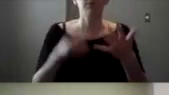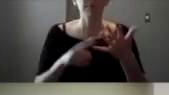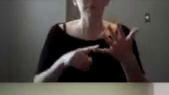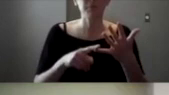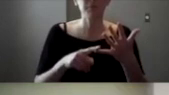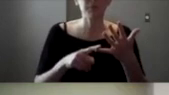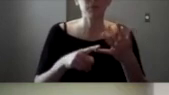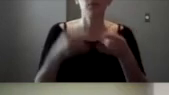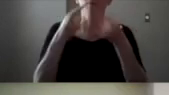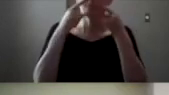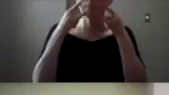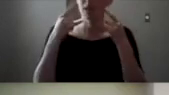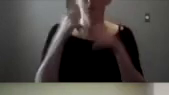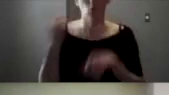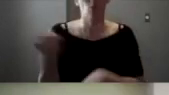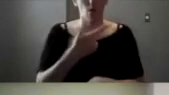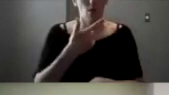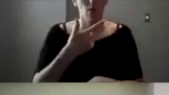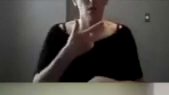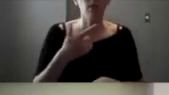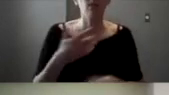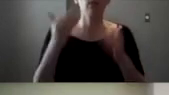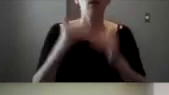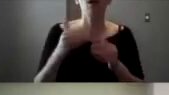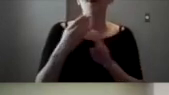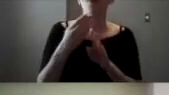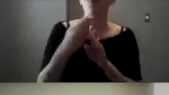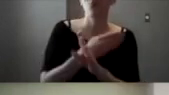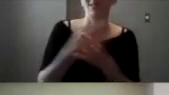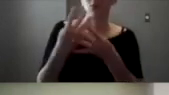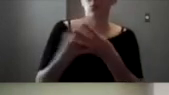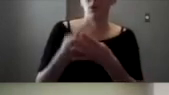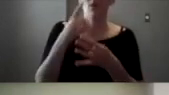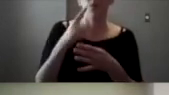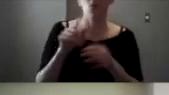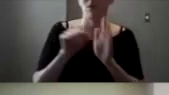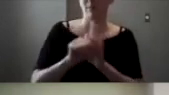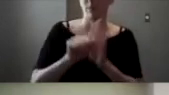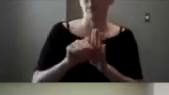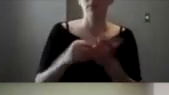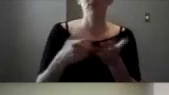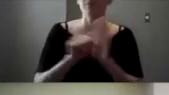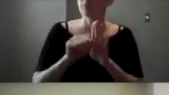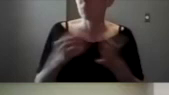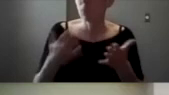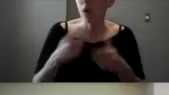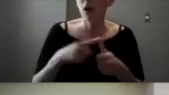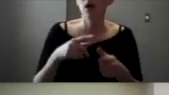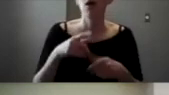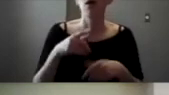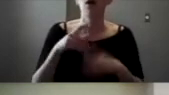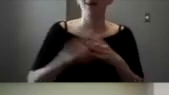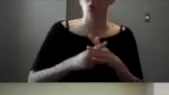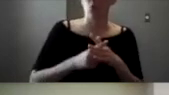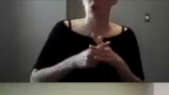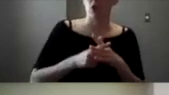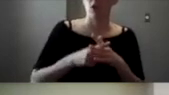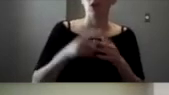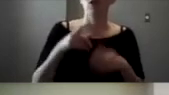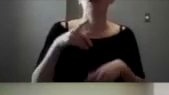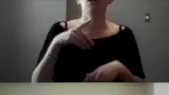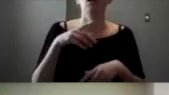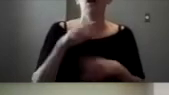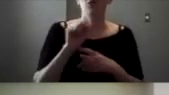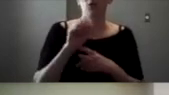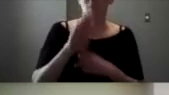room, and then pre-screen for symptoms. And remember, the initial symptoms that we looked for were shortness of breath, cough, and fever. The